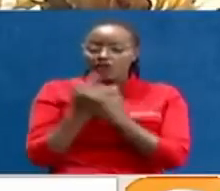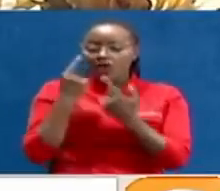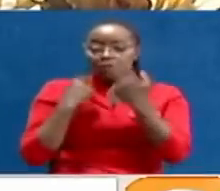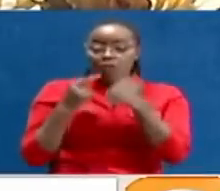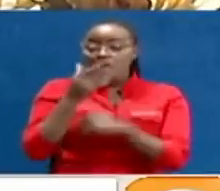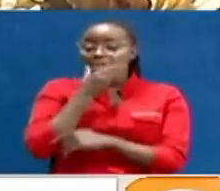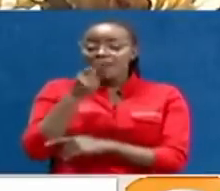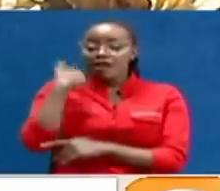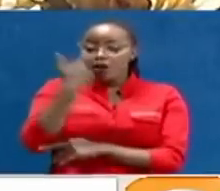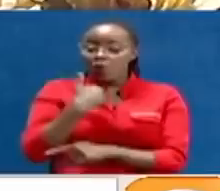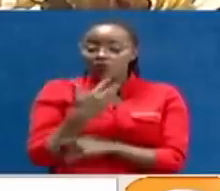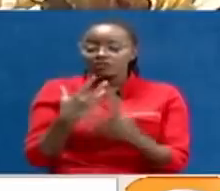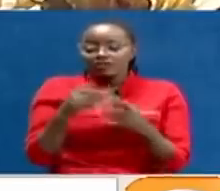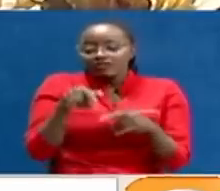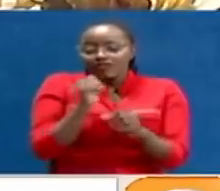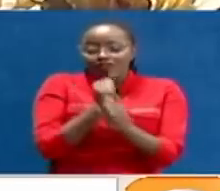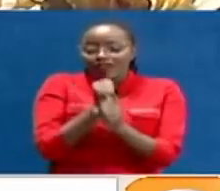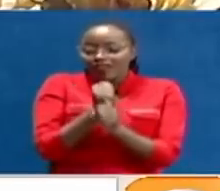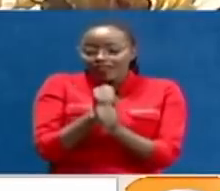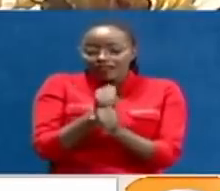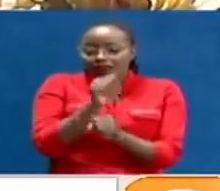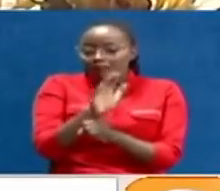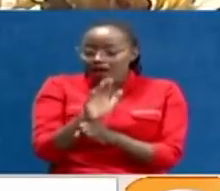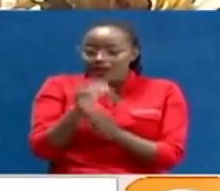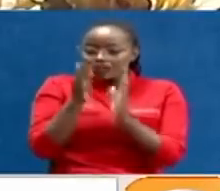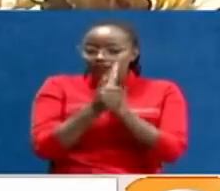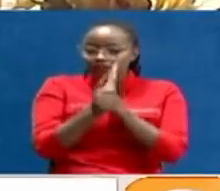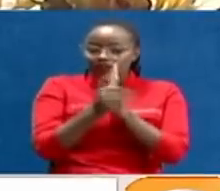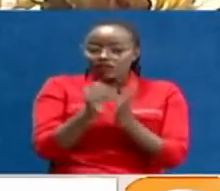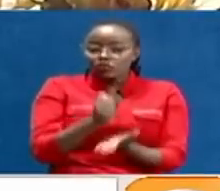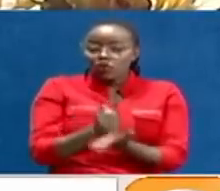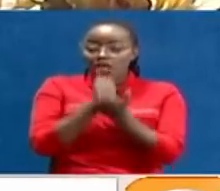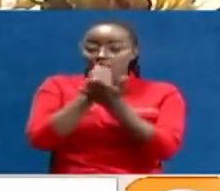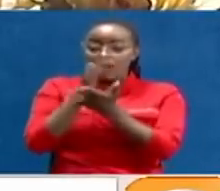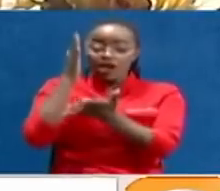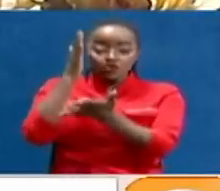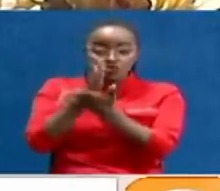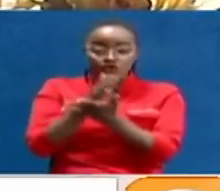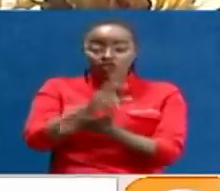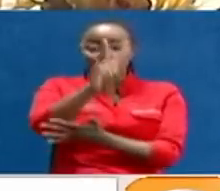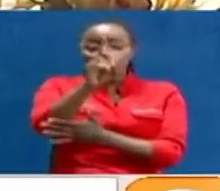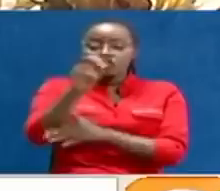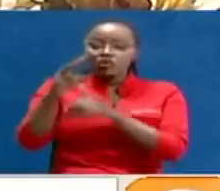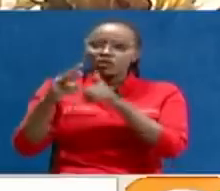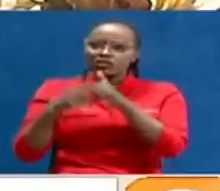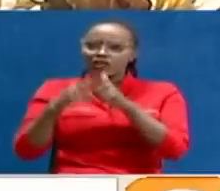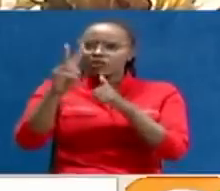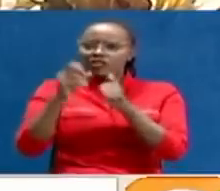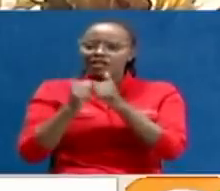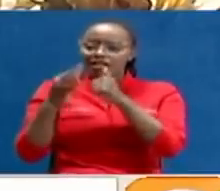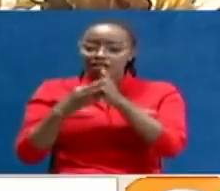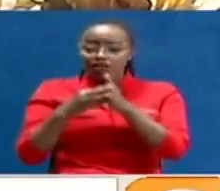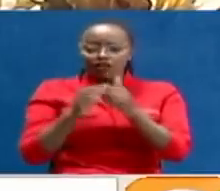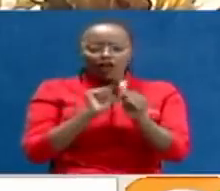eulogized him as a man who went out of his way with his diplomatic skills to help bring a truce in the 2007-2008